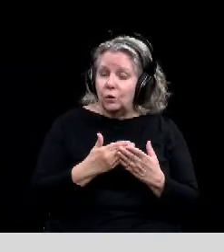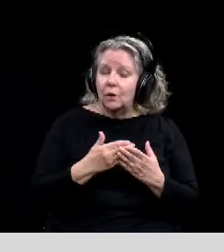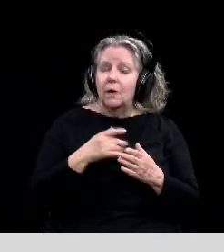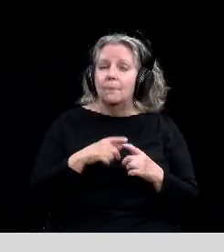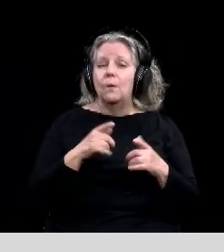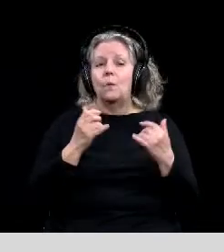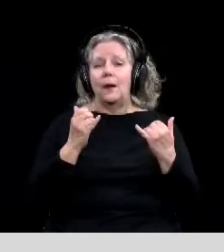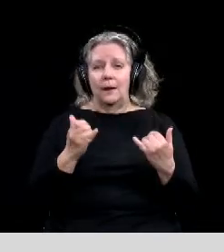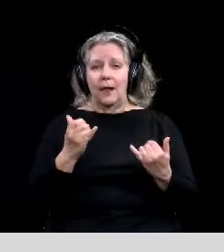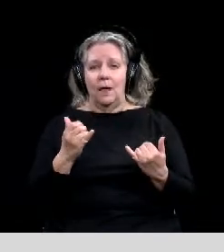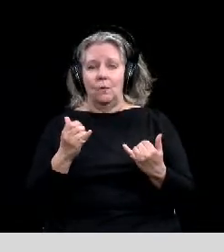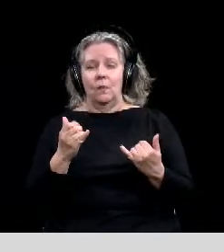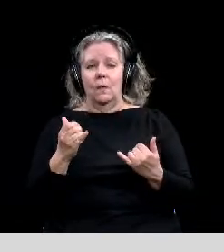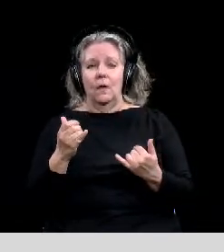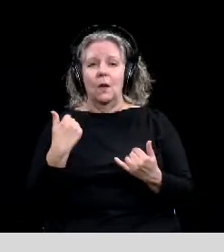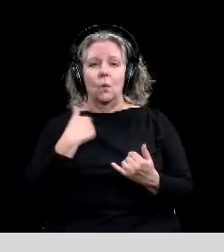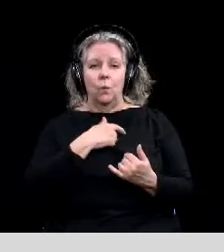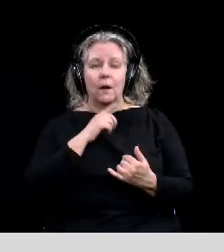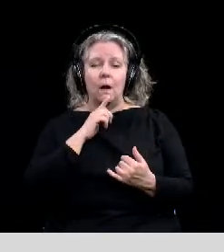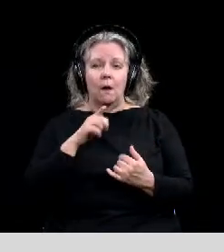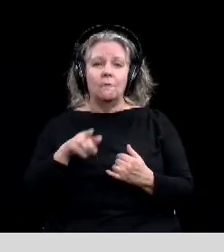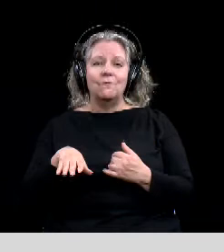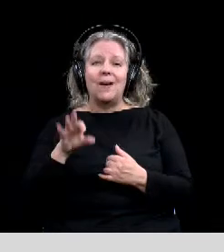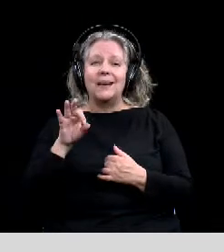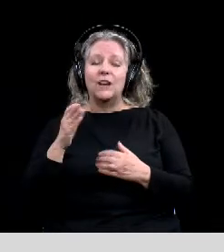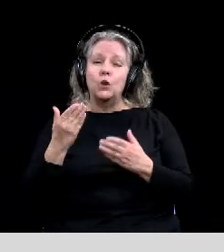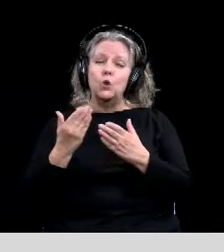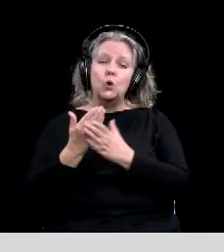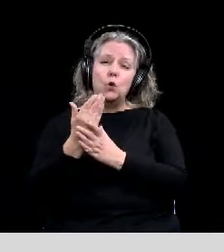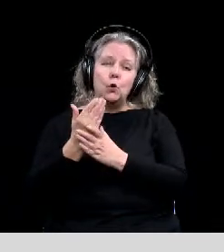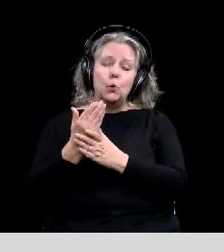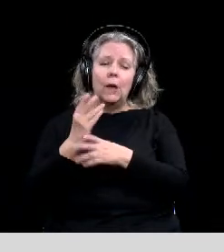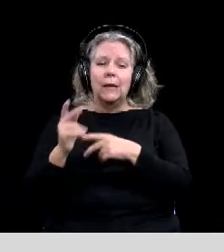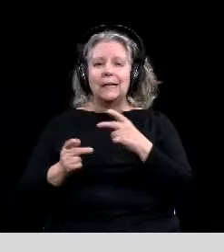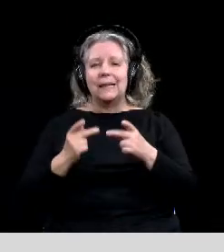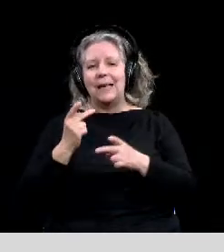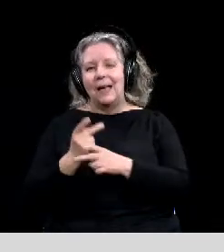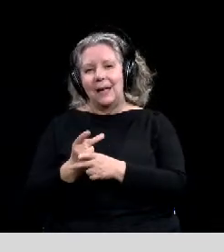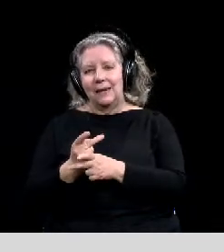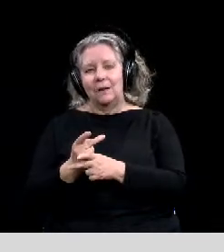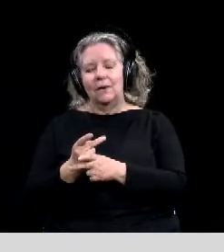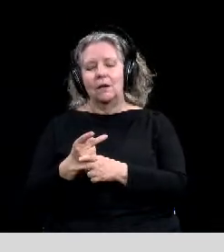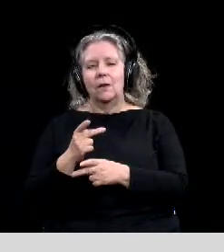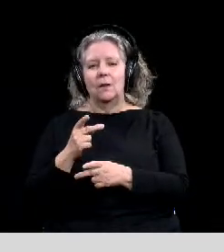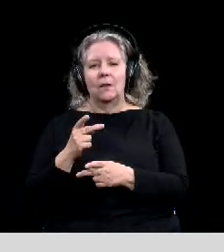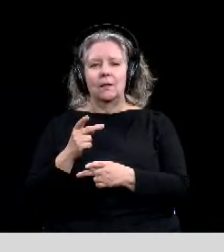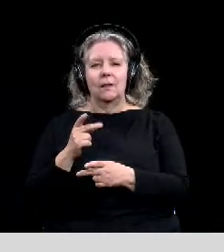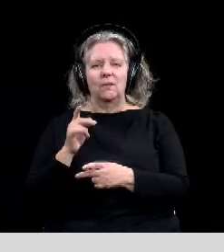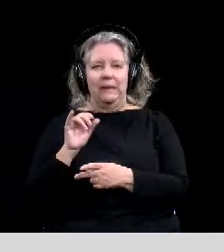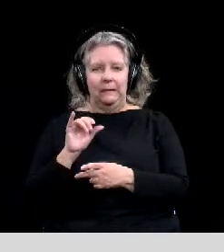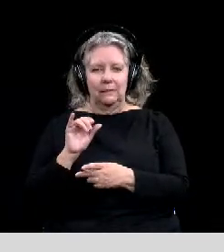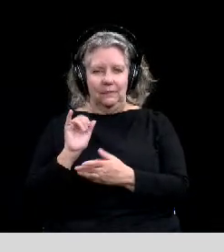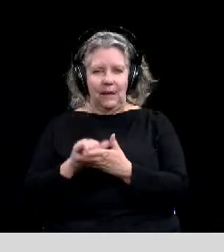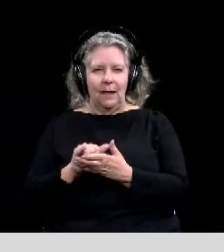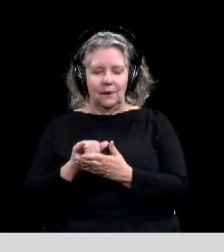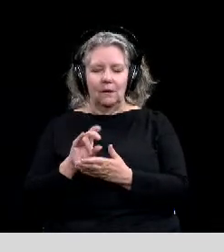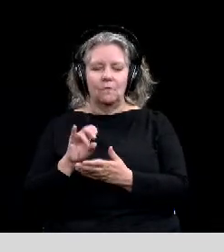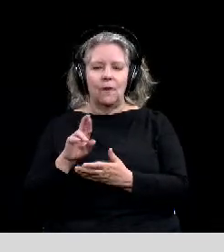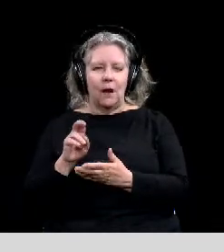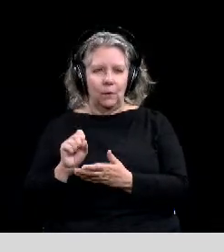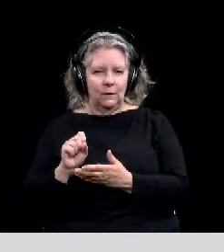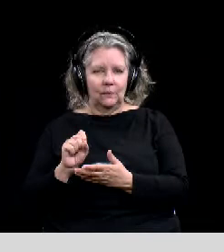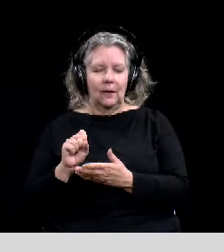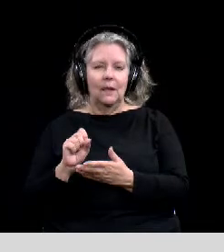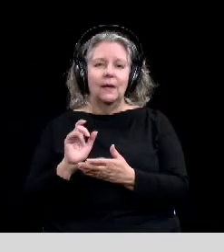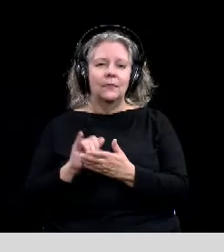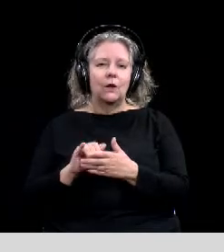variants of this virus that are occurring globally and in our country. And let me pause